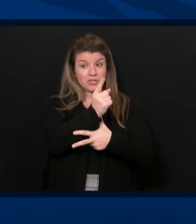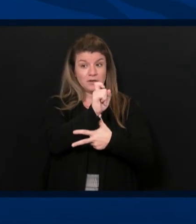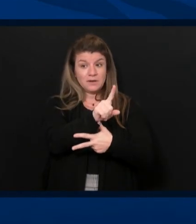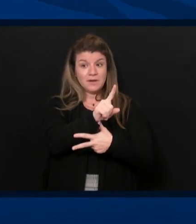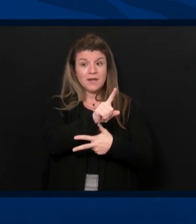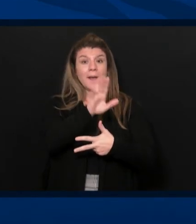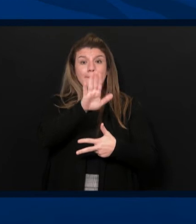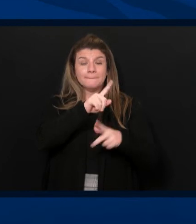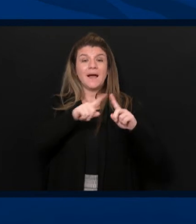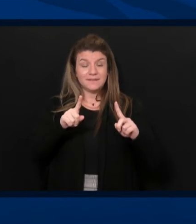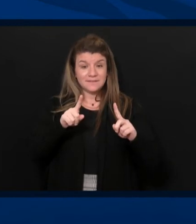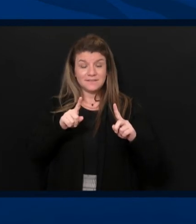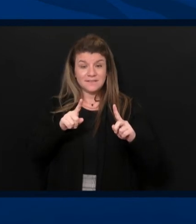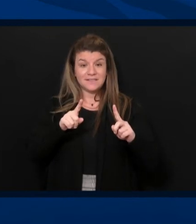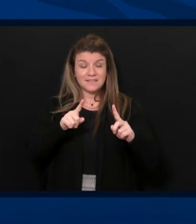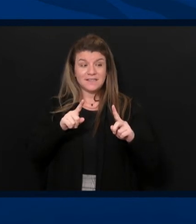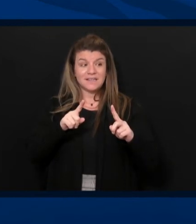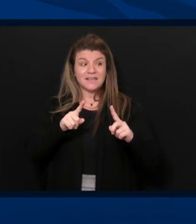three,